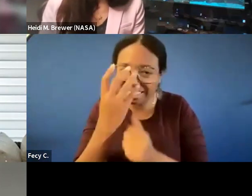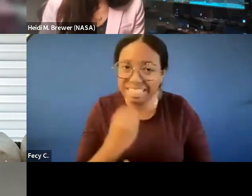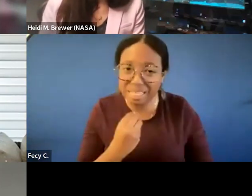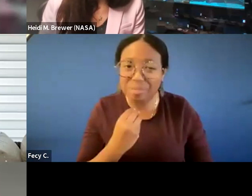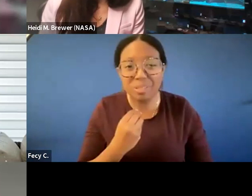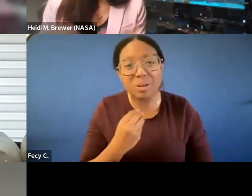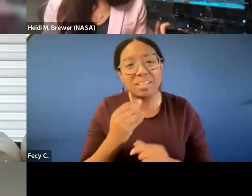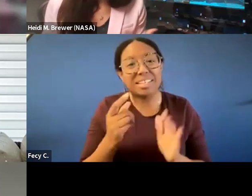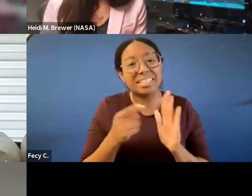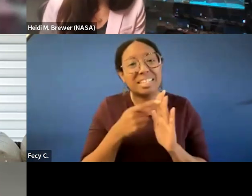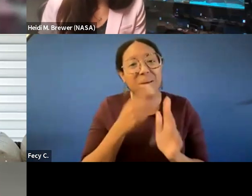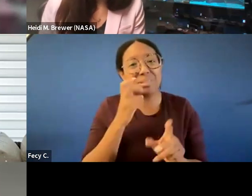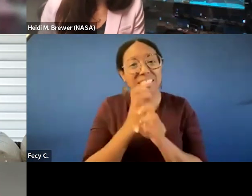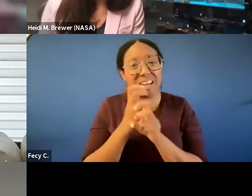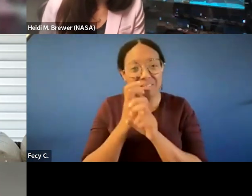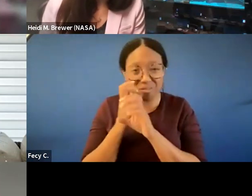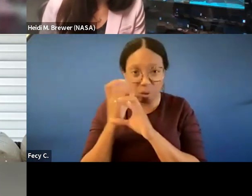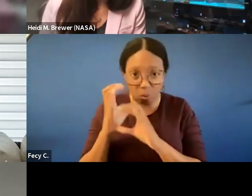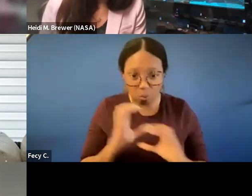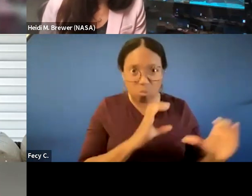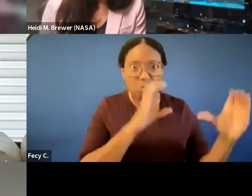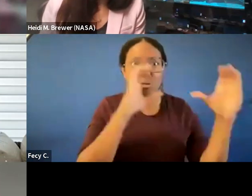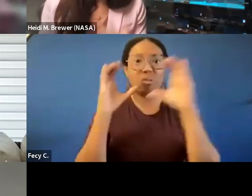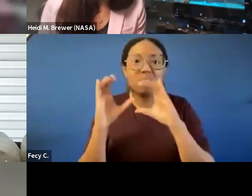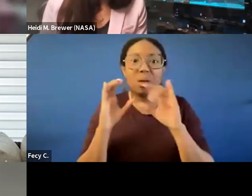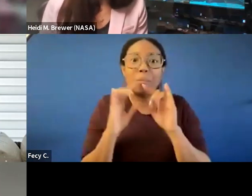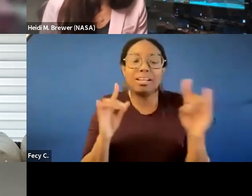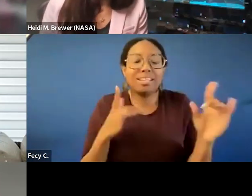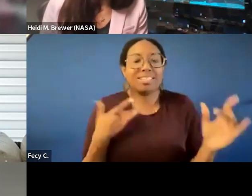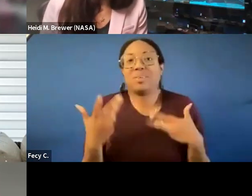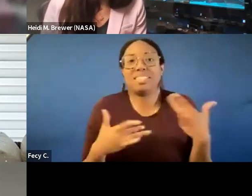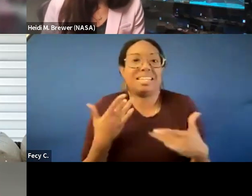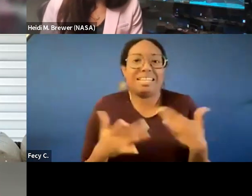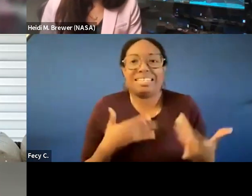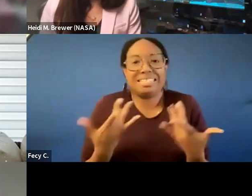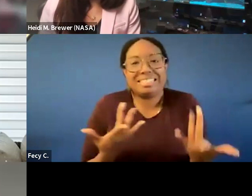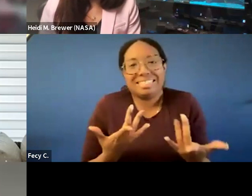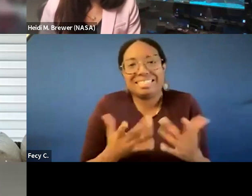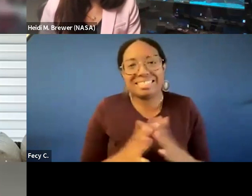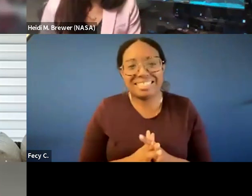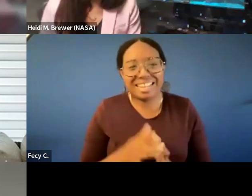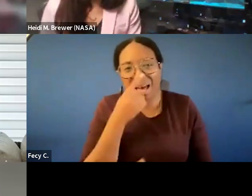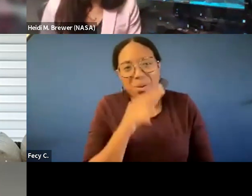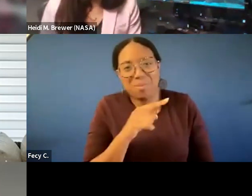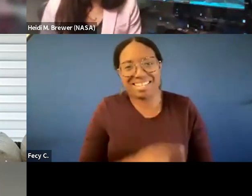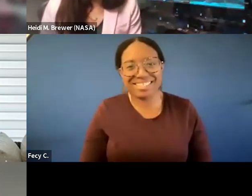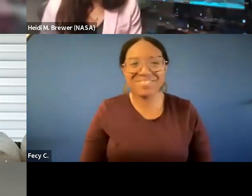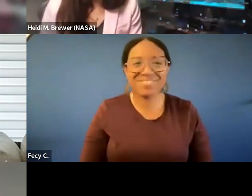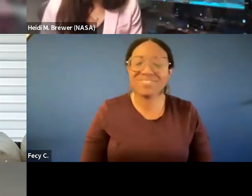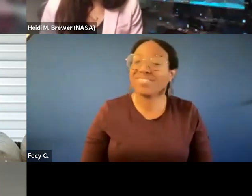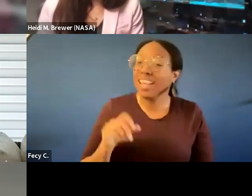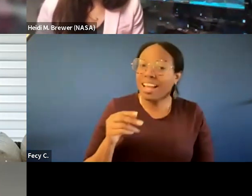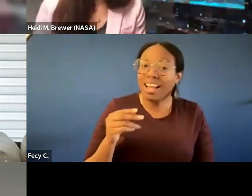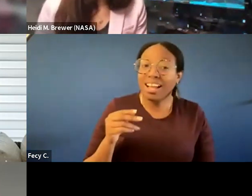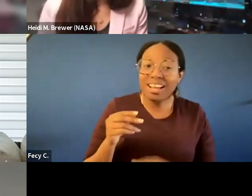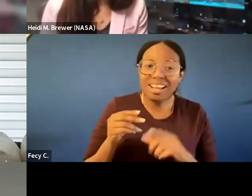is a little rough sometimes, but because it's so exciting to do what we do, it makes it easy to get up anyway. Heidi, just a quick question from one of